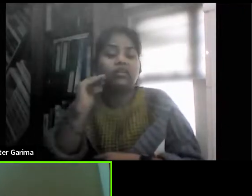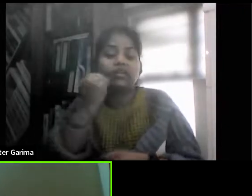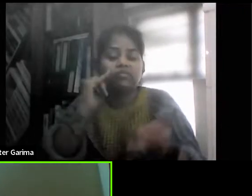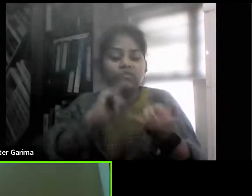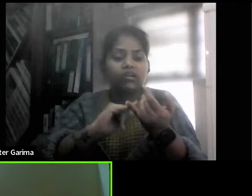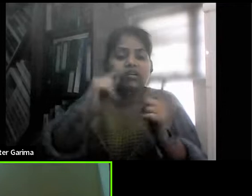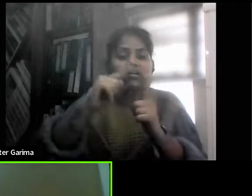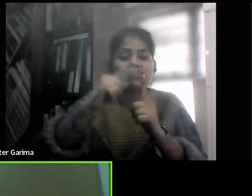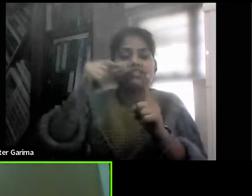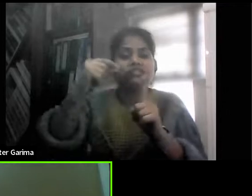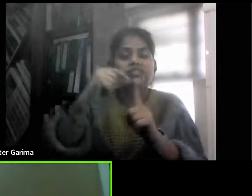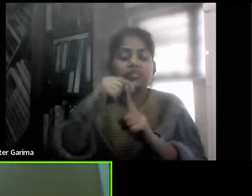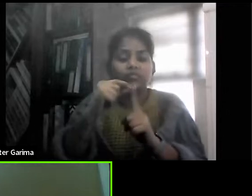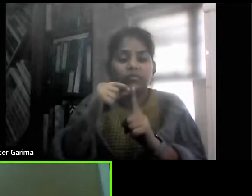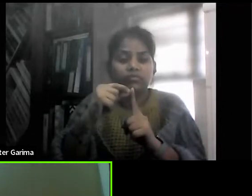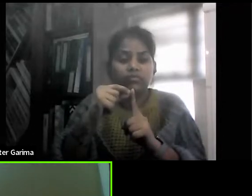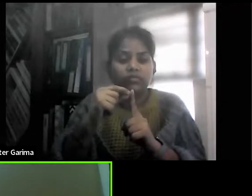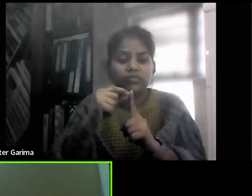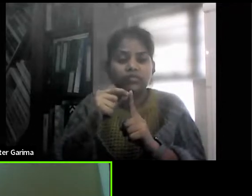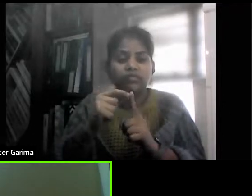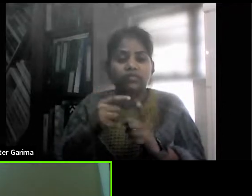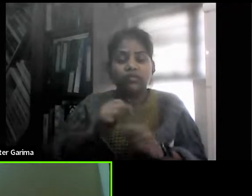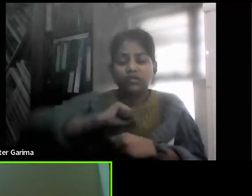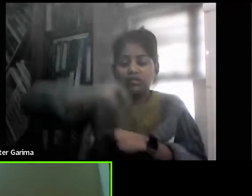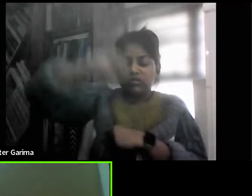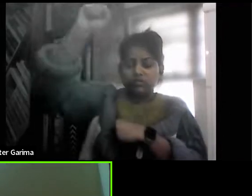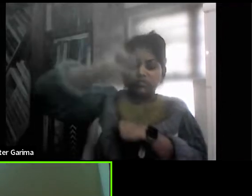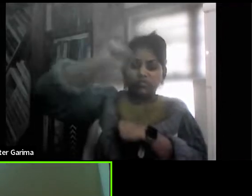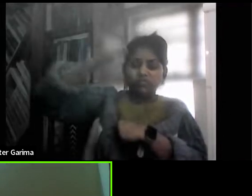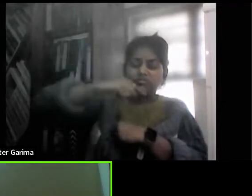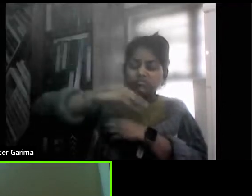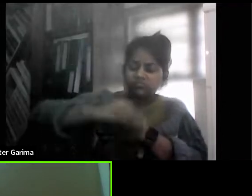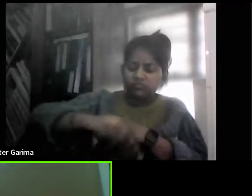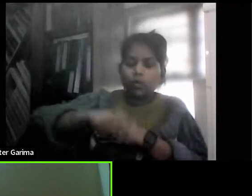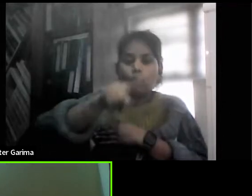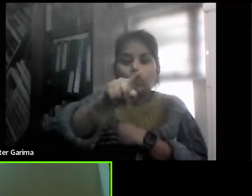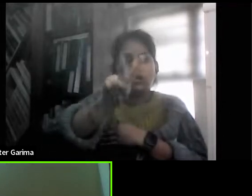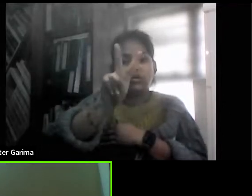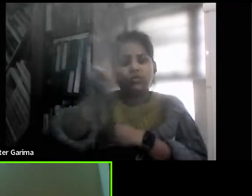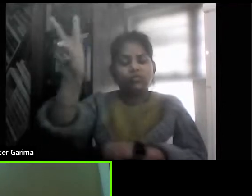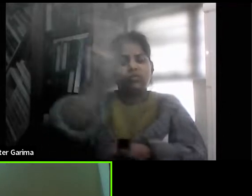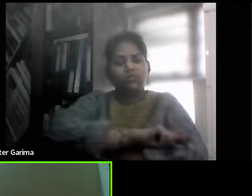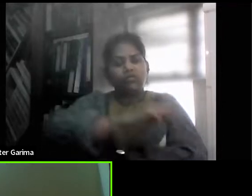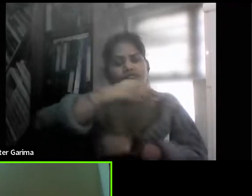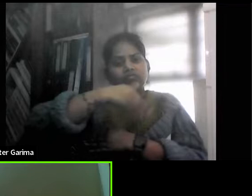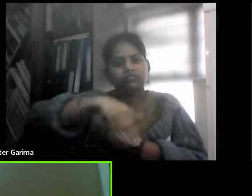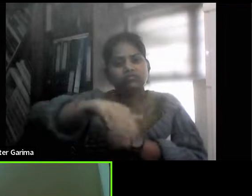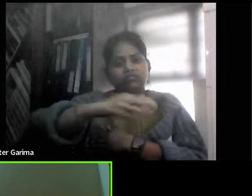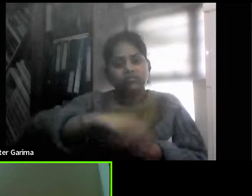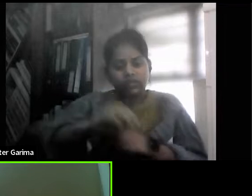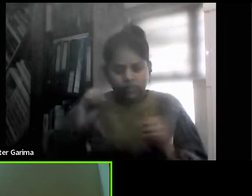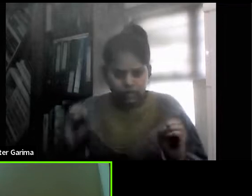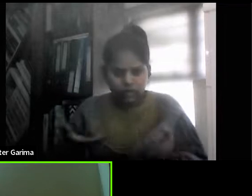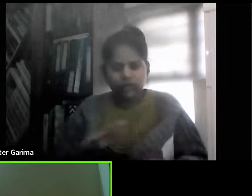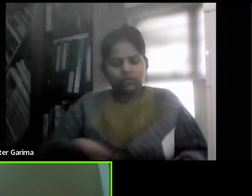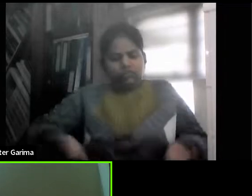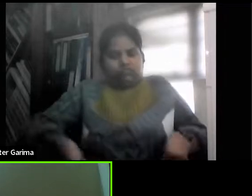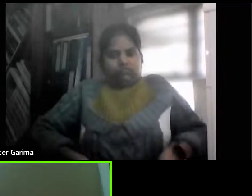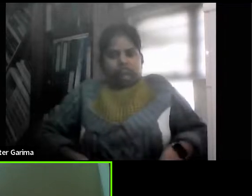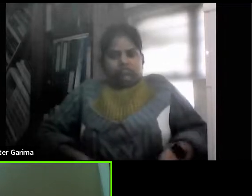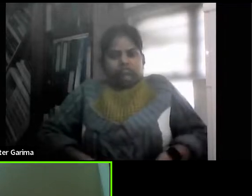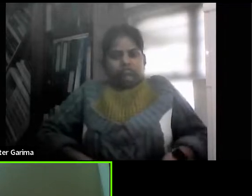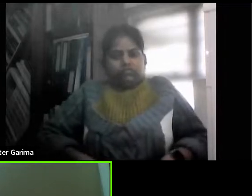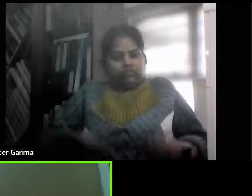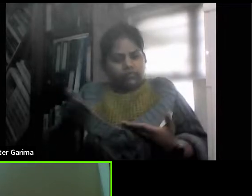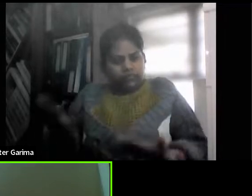protest went on for more than 12 days. It started as a hunger strike. So, the